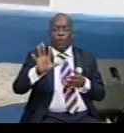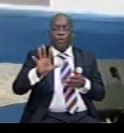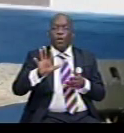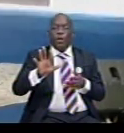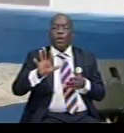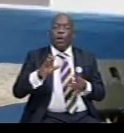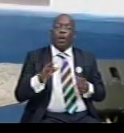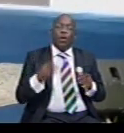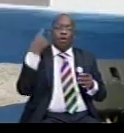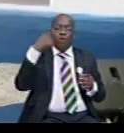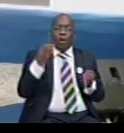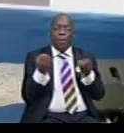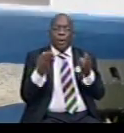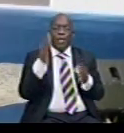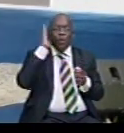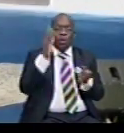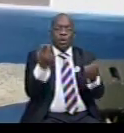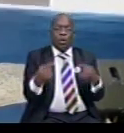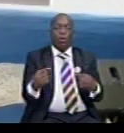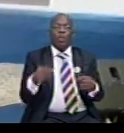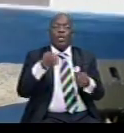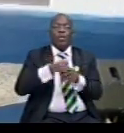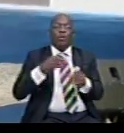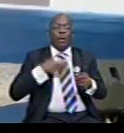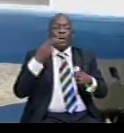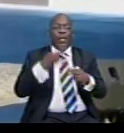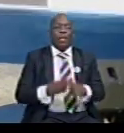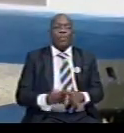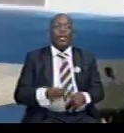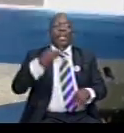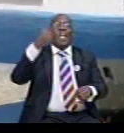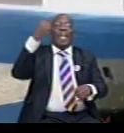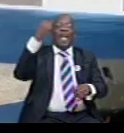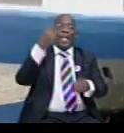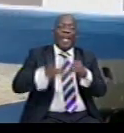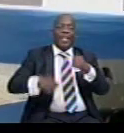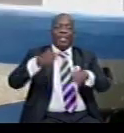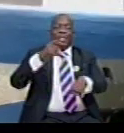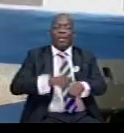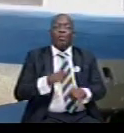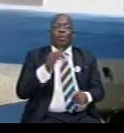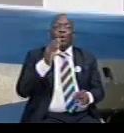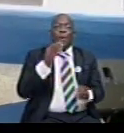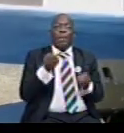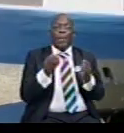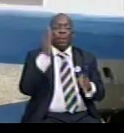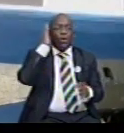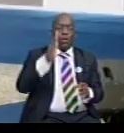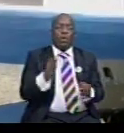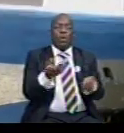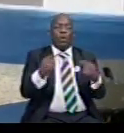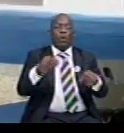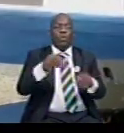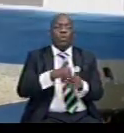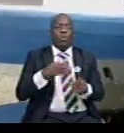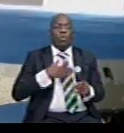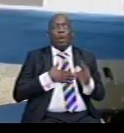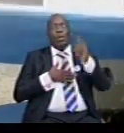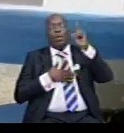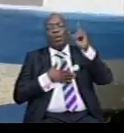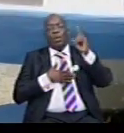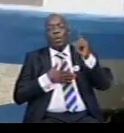my name, end time. Many shall come in my name, saying, I